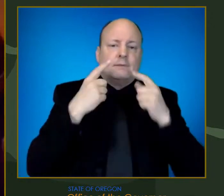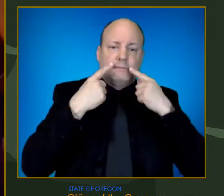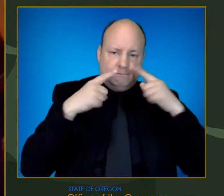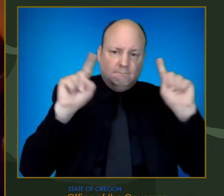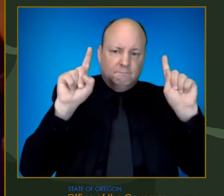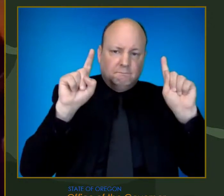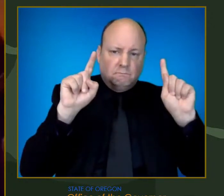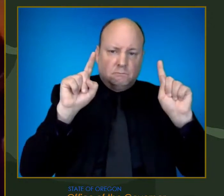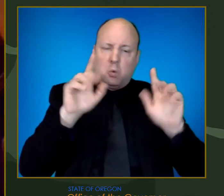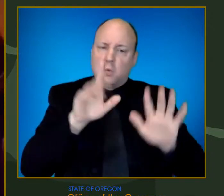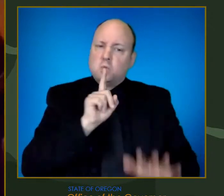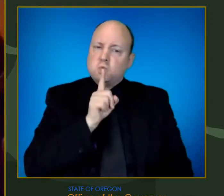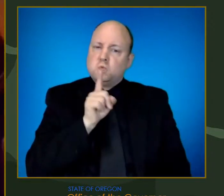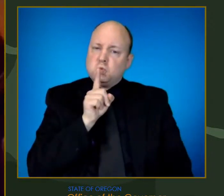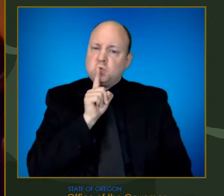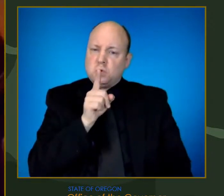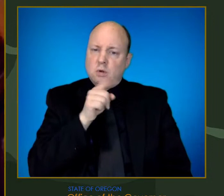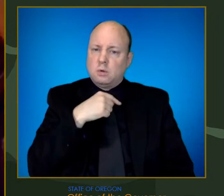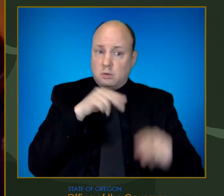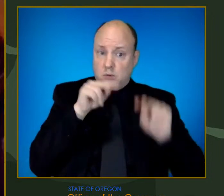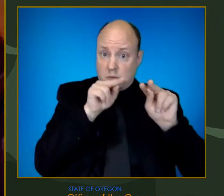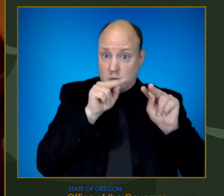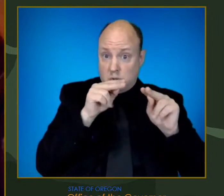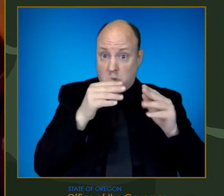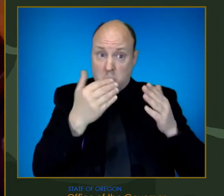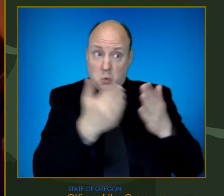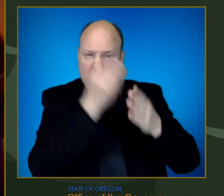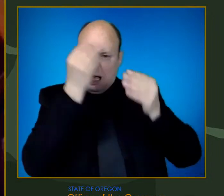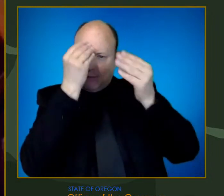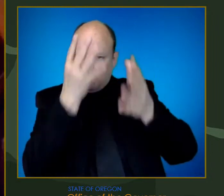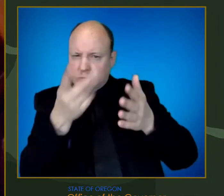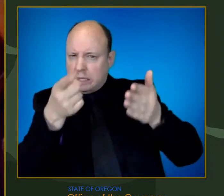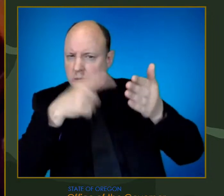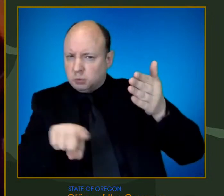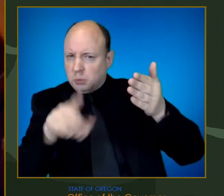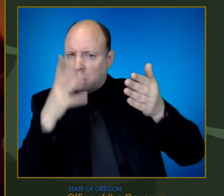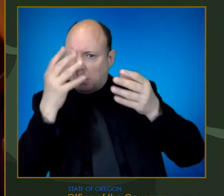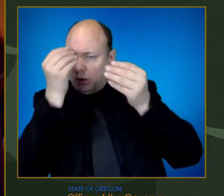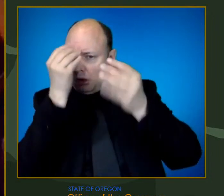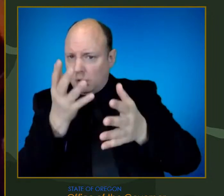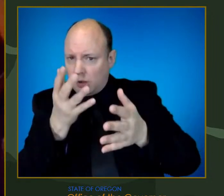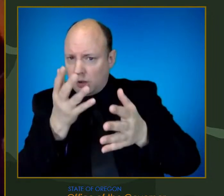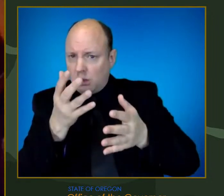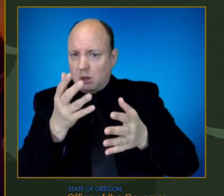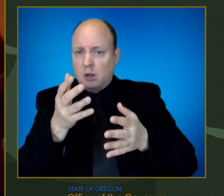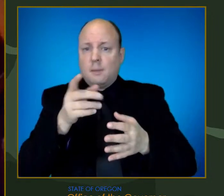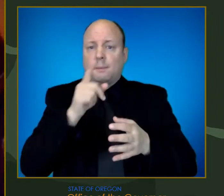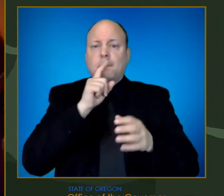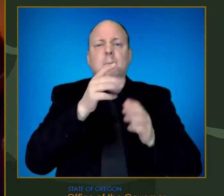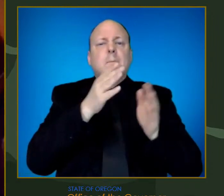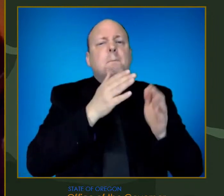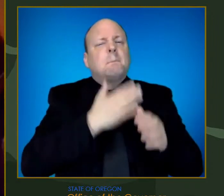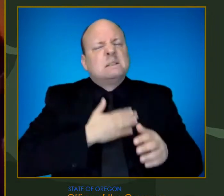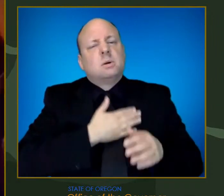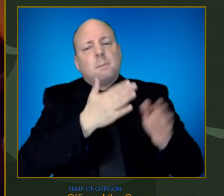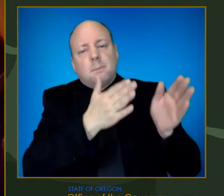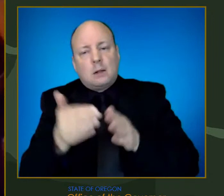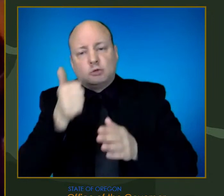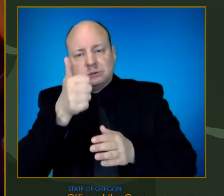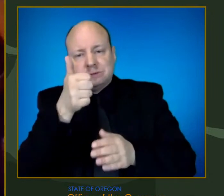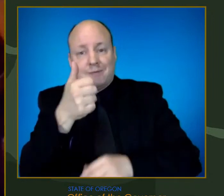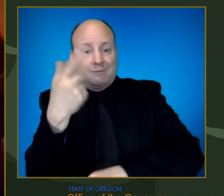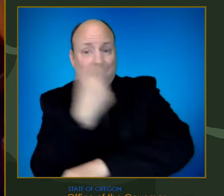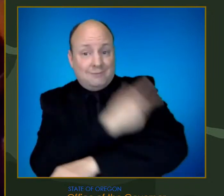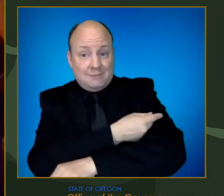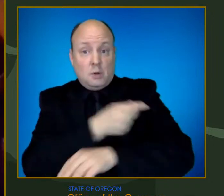on these cases in the coming week. So make a plan to get vaccinated. Do it to protect yourself. Do it to